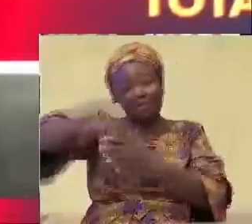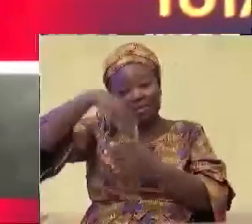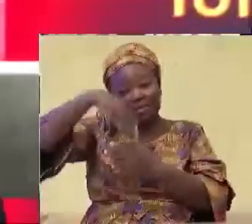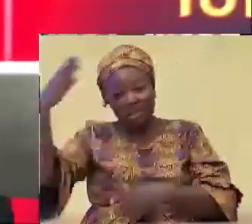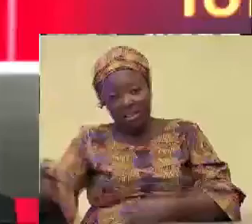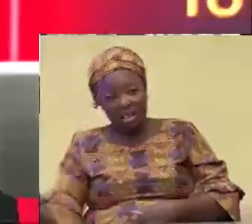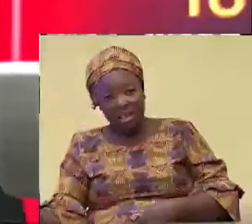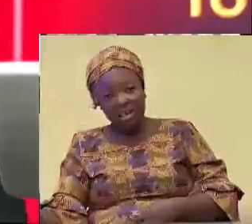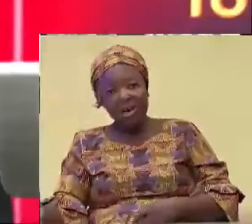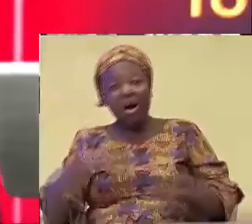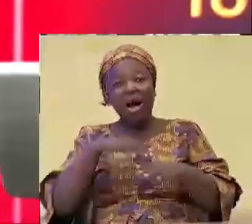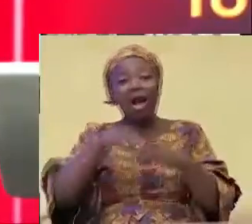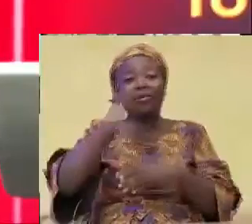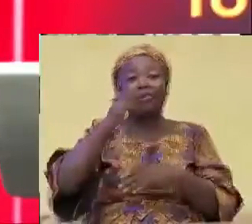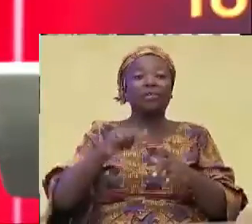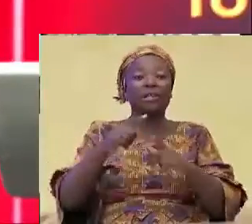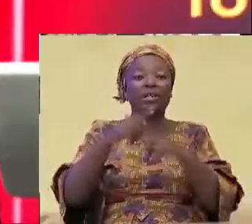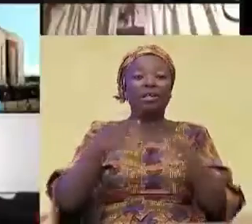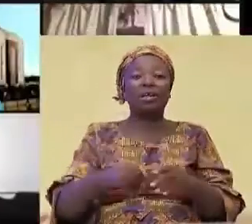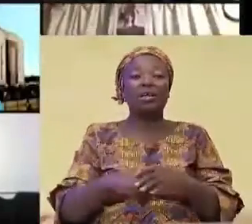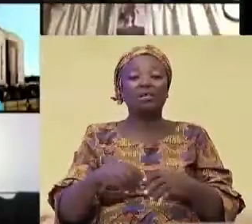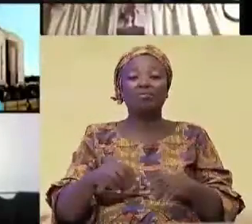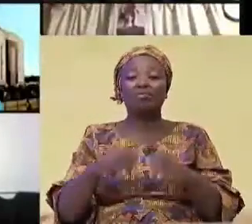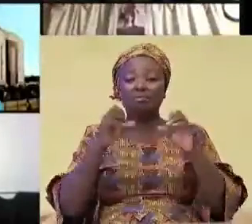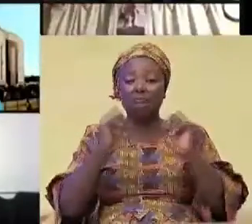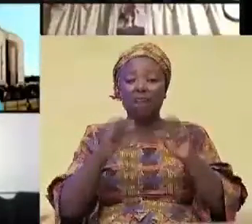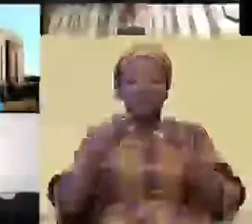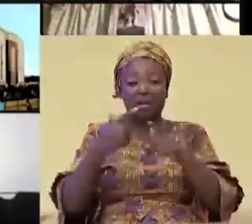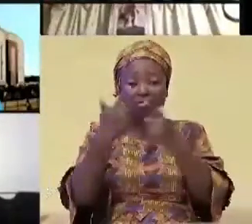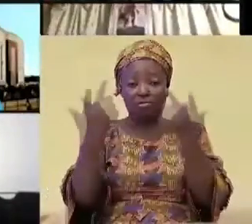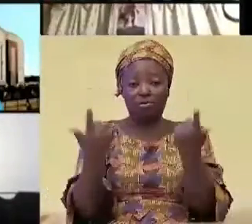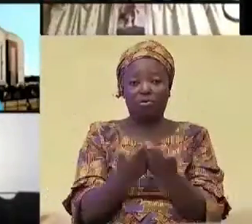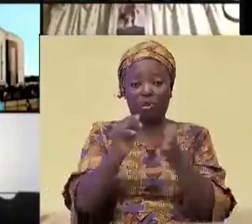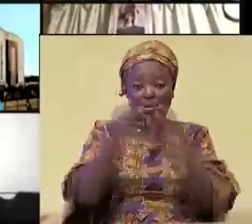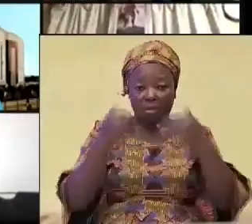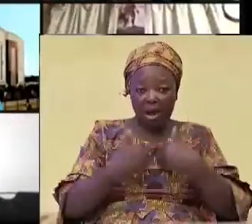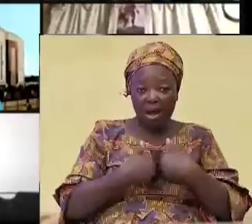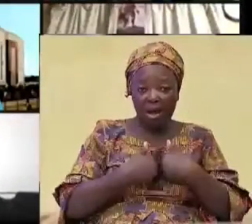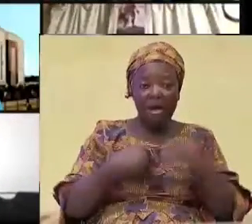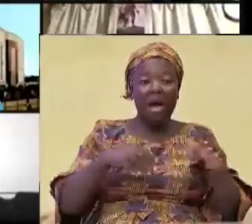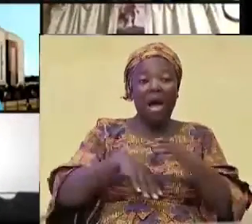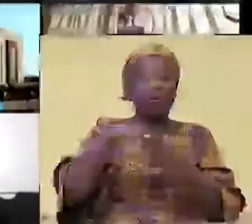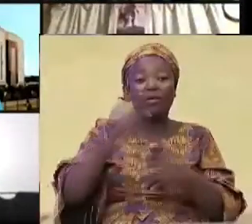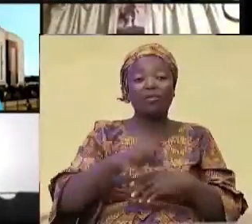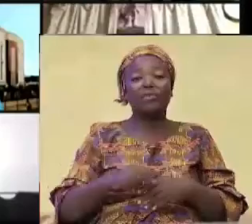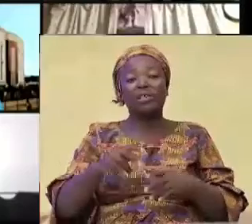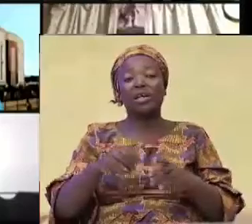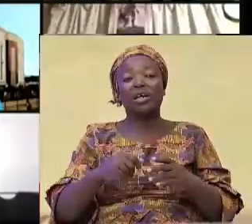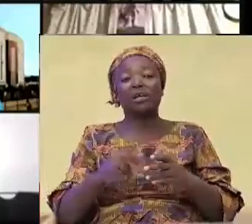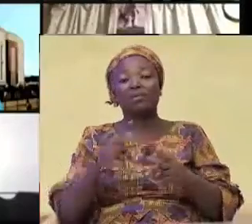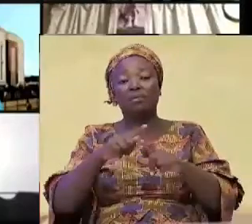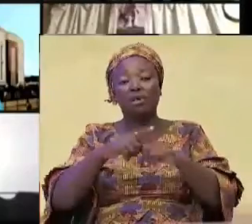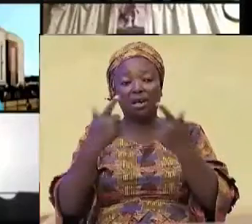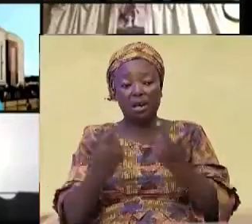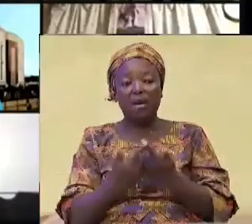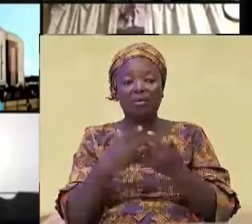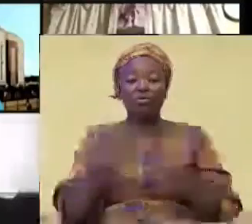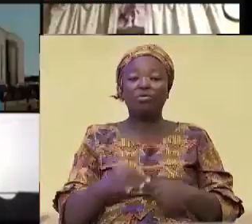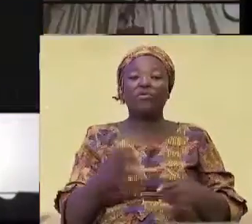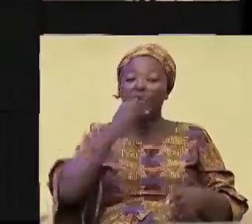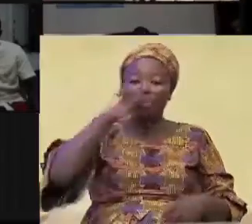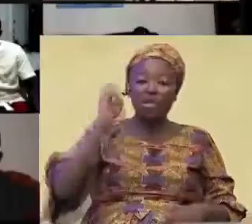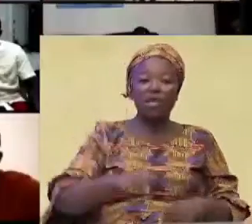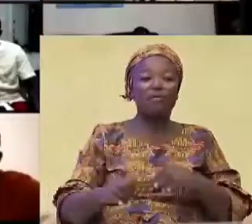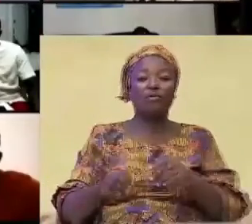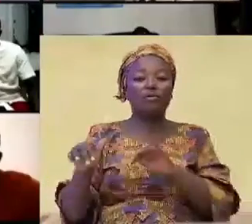sinners, out of the crowd of your gang, out of the crowd of idol worshippers, out of the